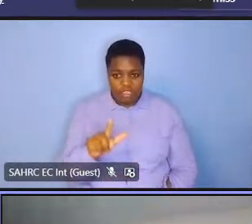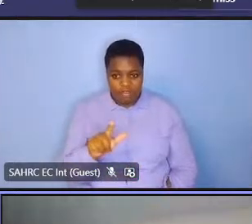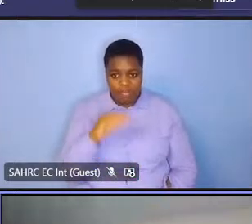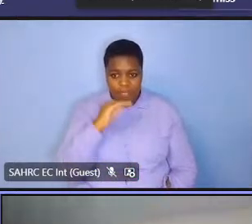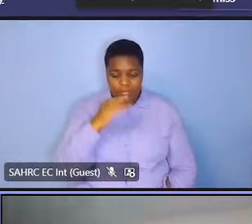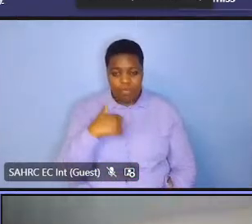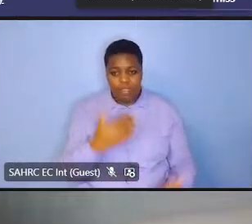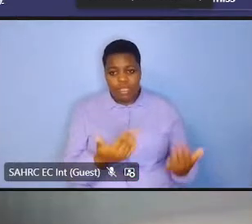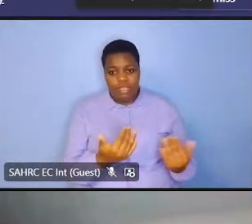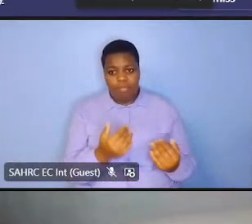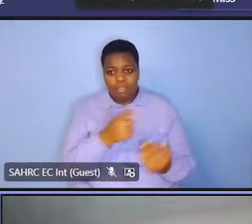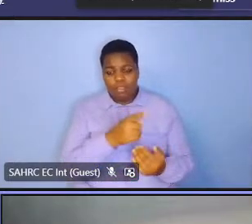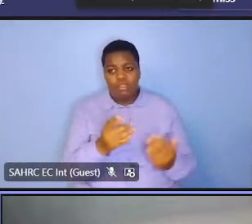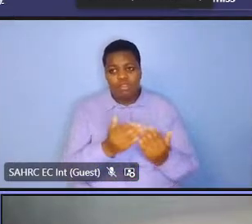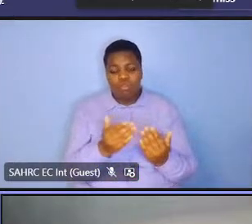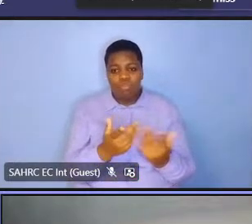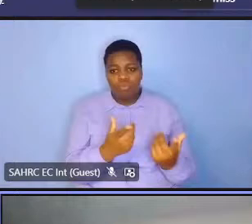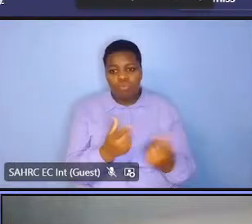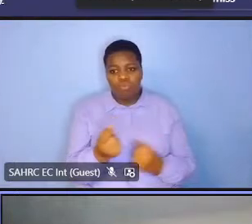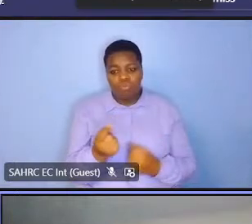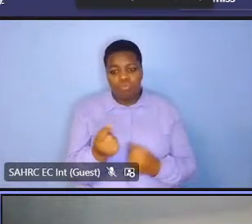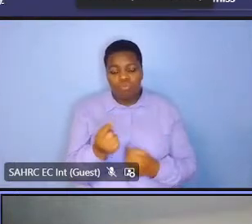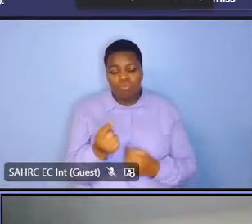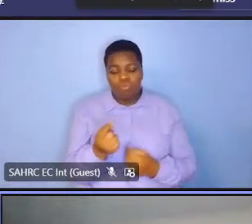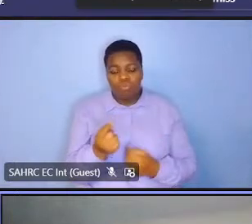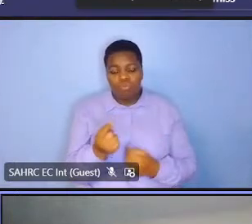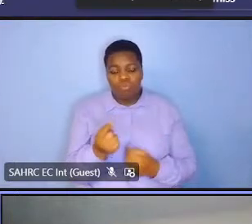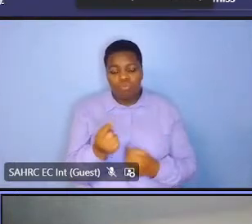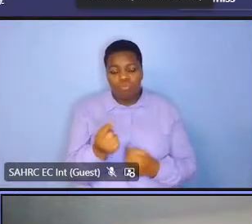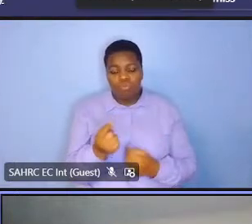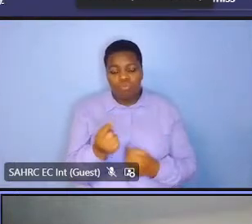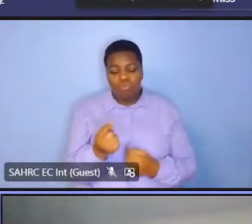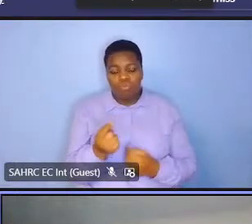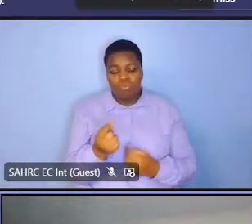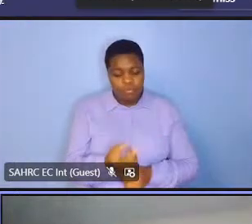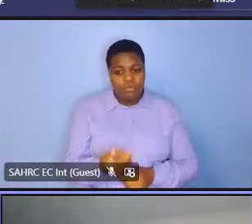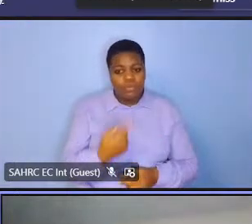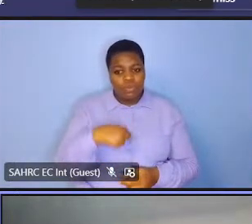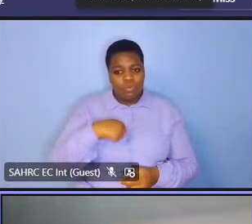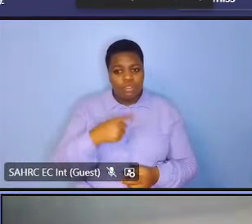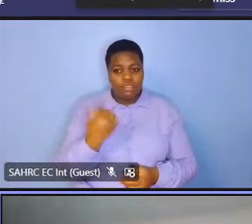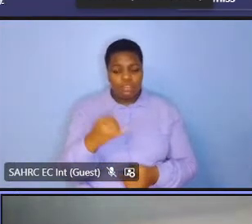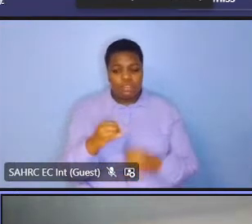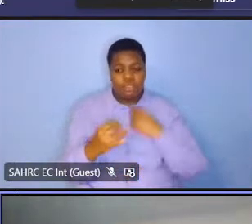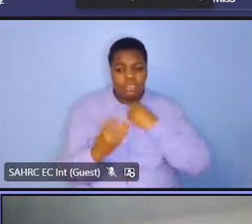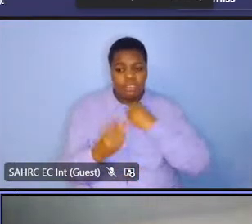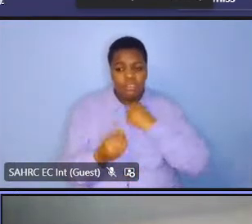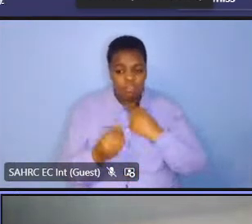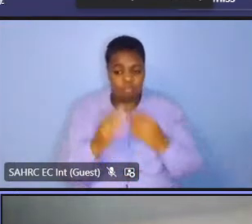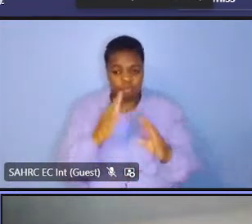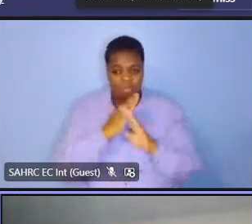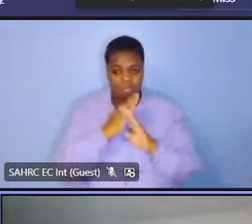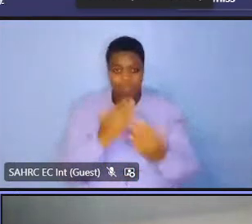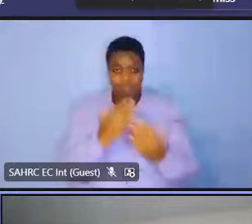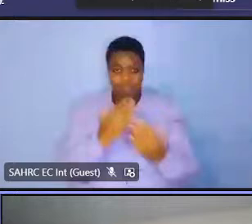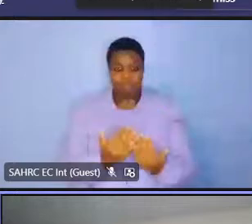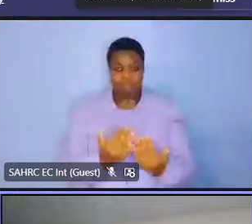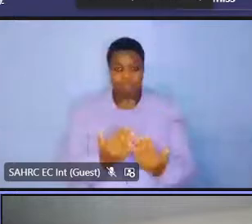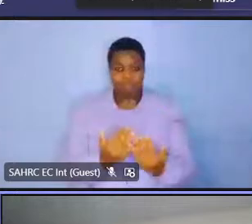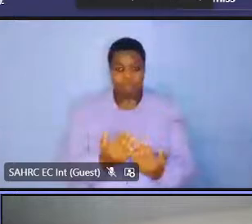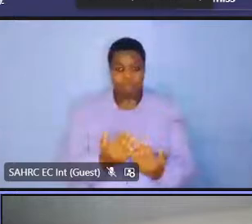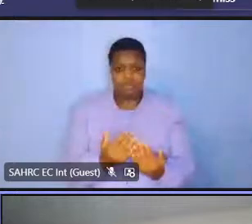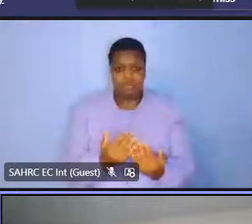expected. Schools, especially public schools, I will extend to private schools, and I will take into account the question that Commissioner Gama asked our colleague